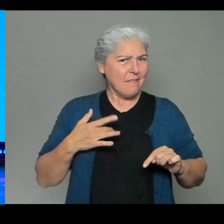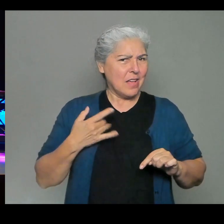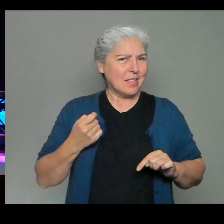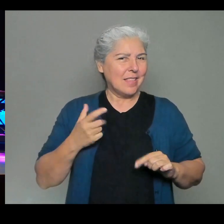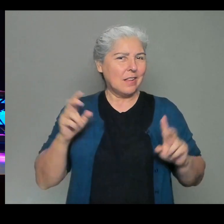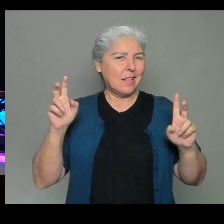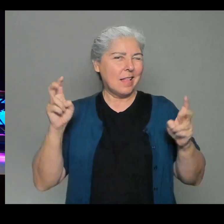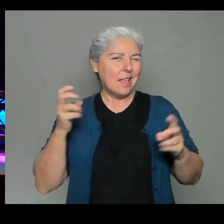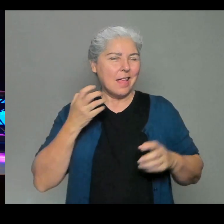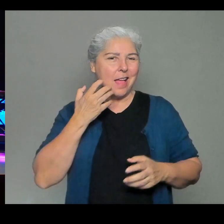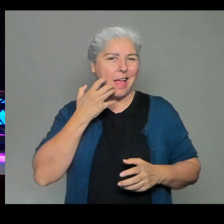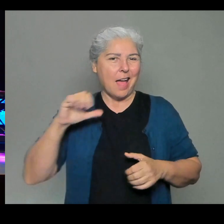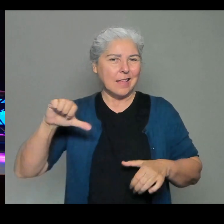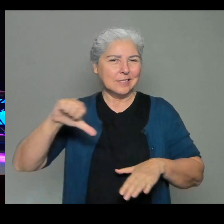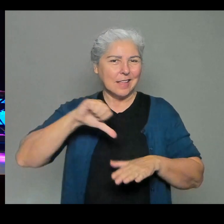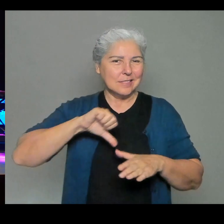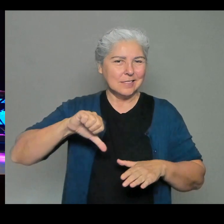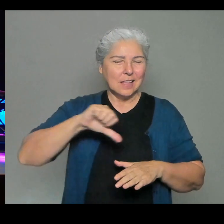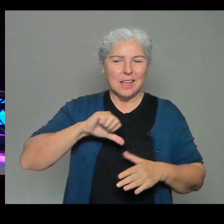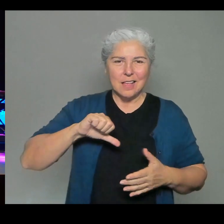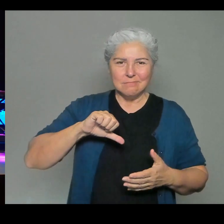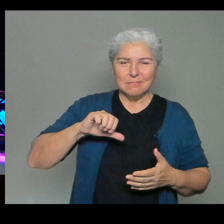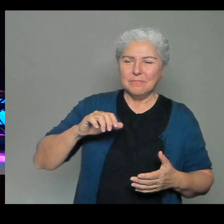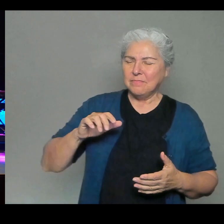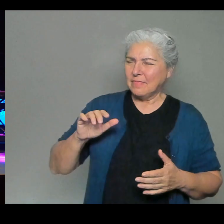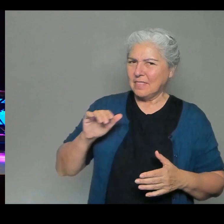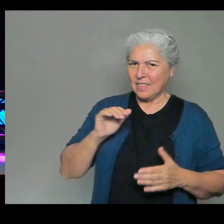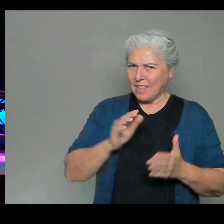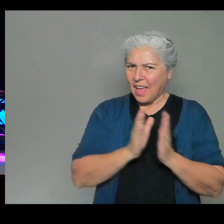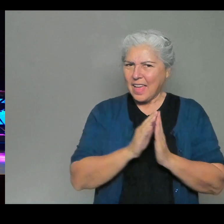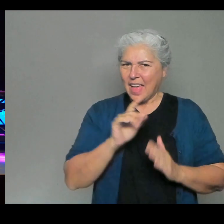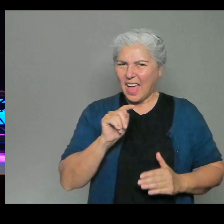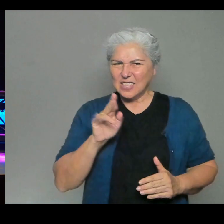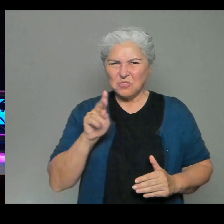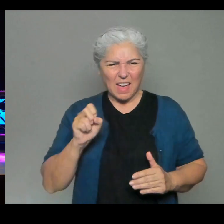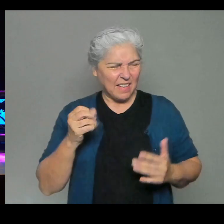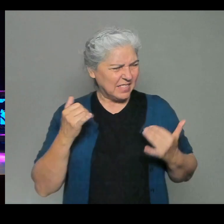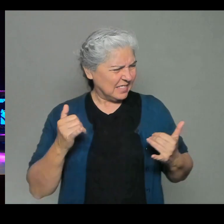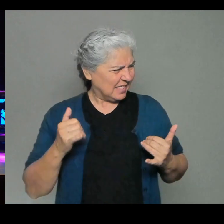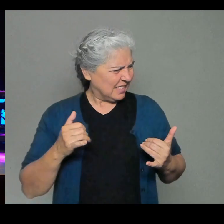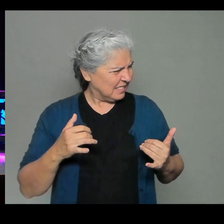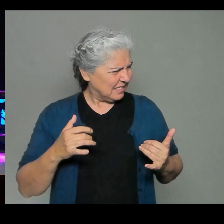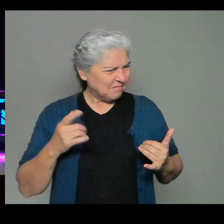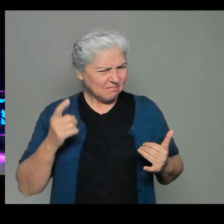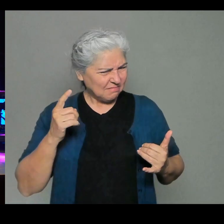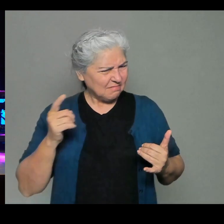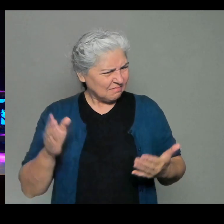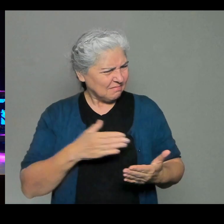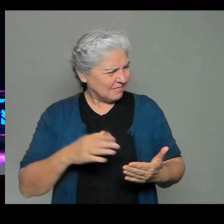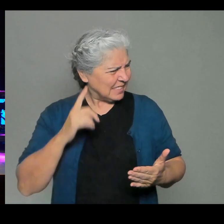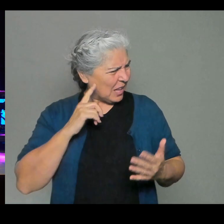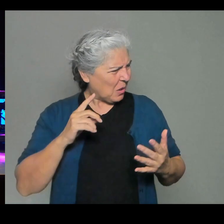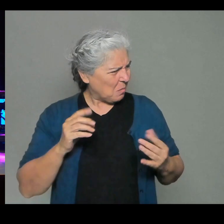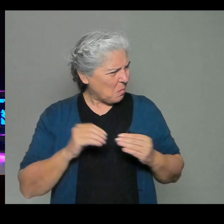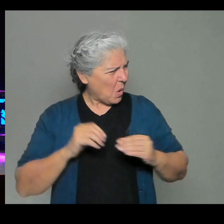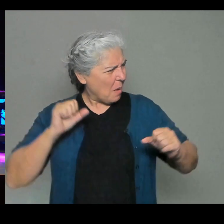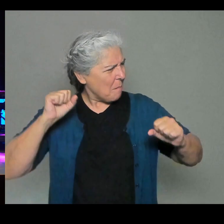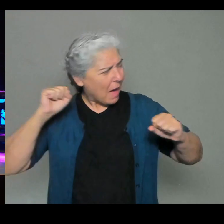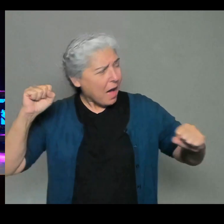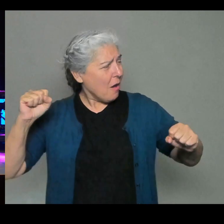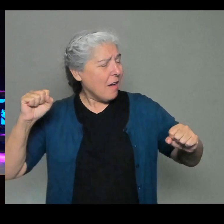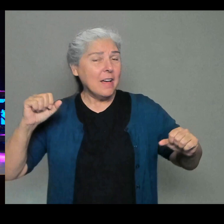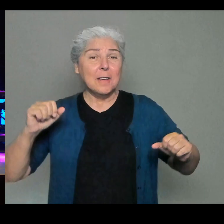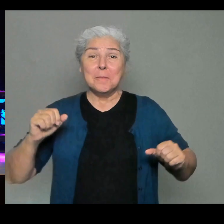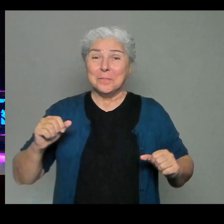today. Did y'all sense that? I was asking Travis, I said, does it sound extra loud coming from